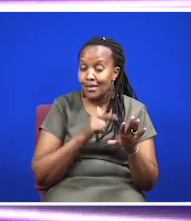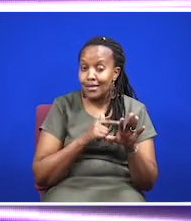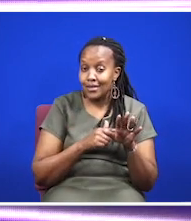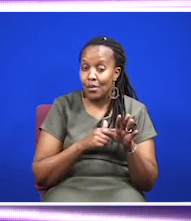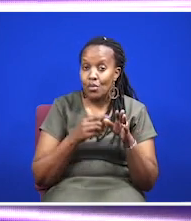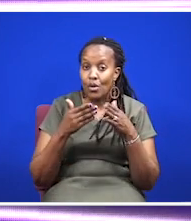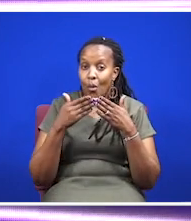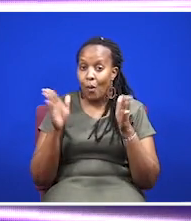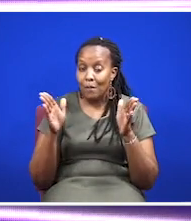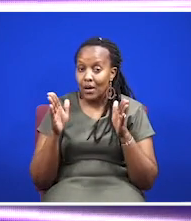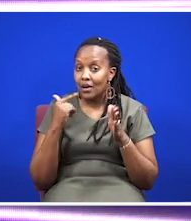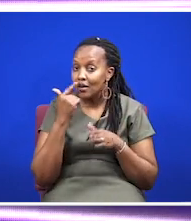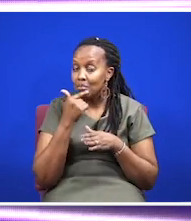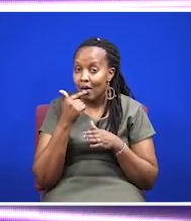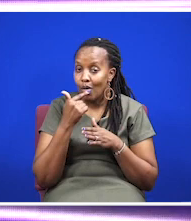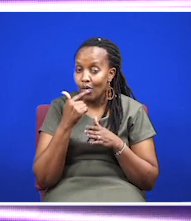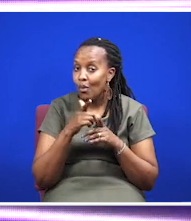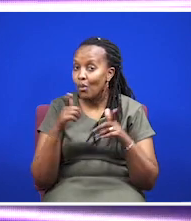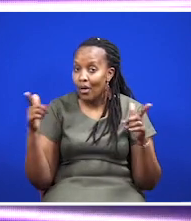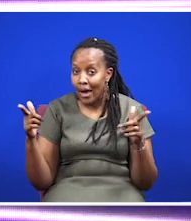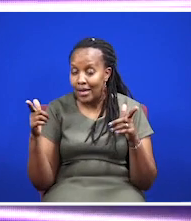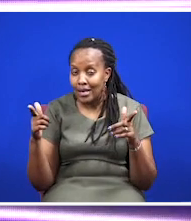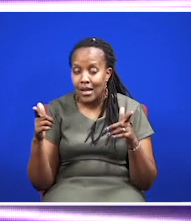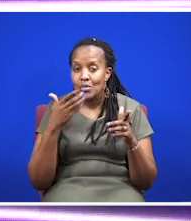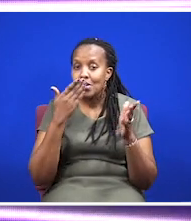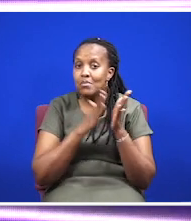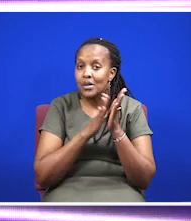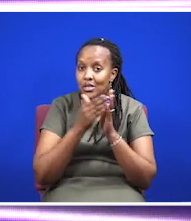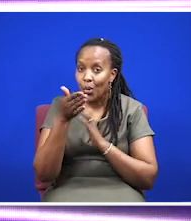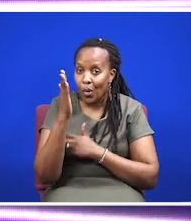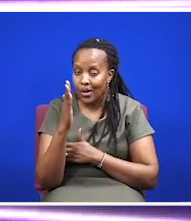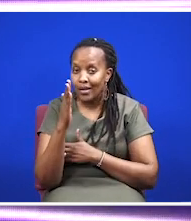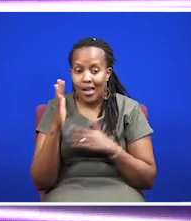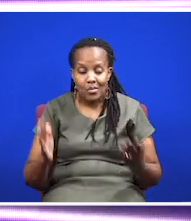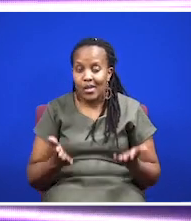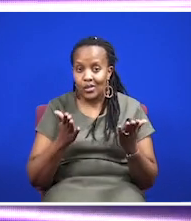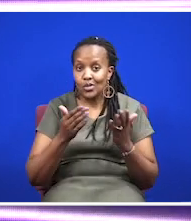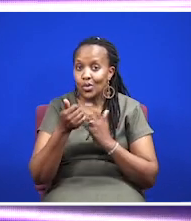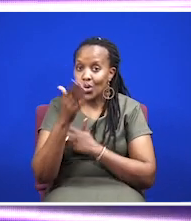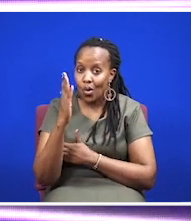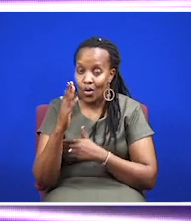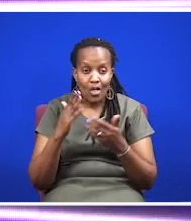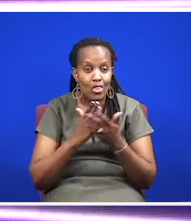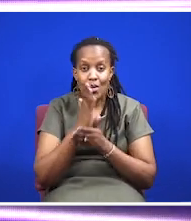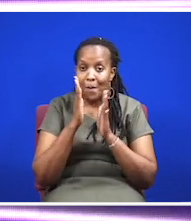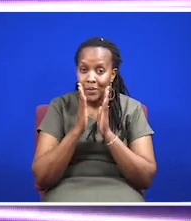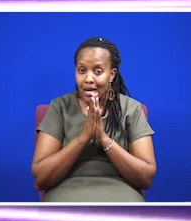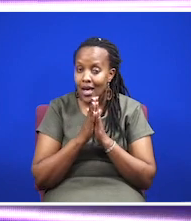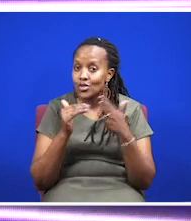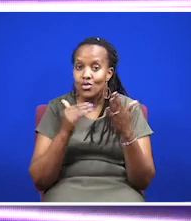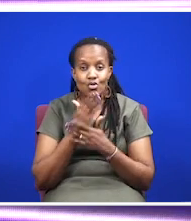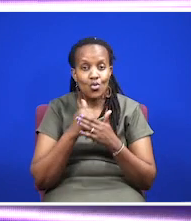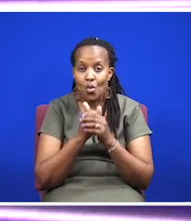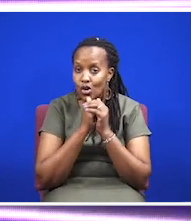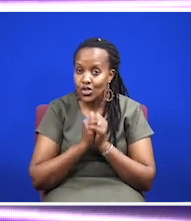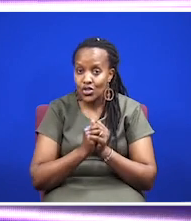we thank God and we bless Him and we exalt Him, the more we thank Him in our prayers, the more we please Him by what we